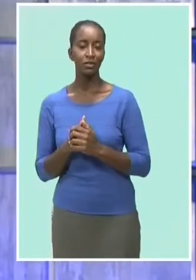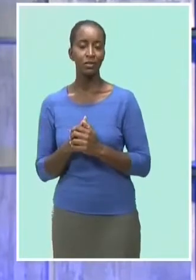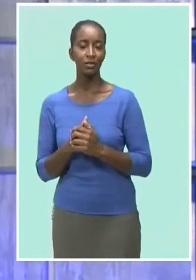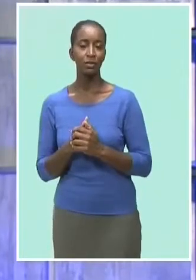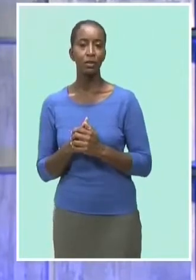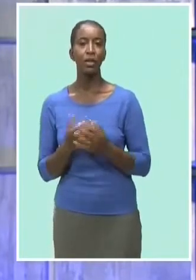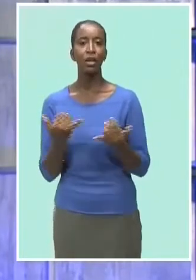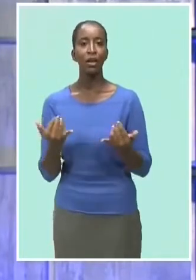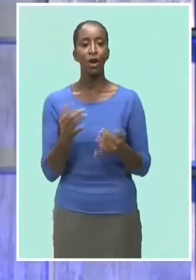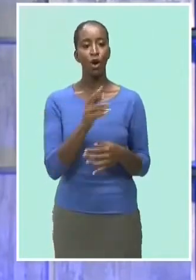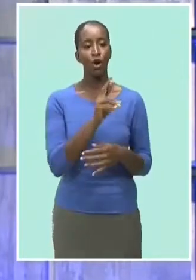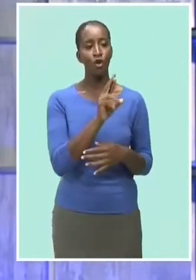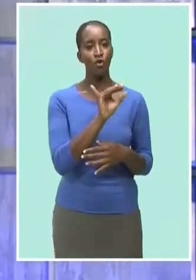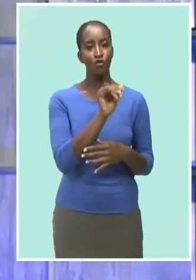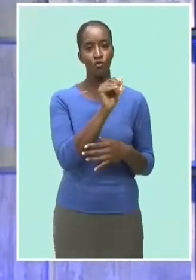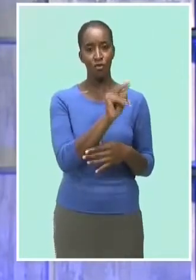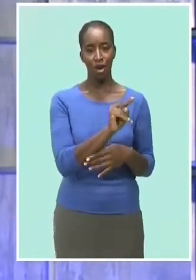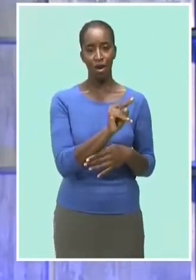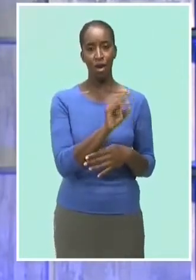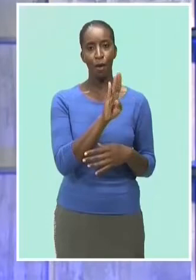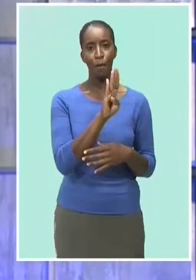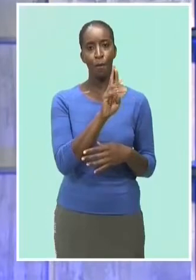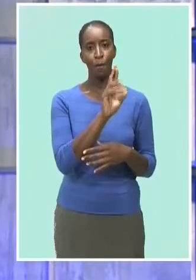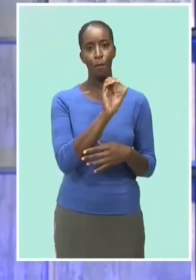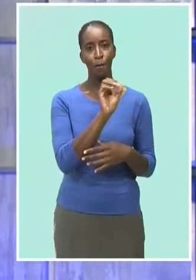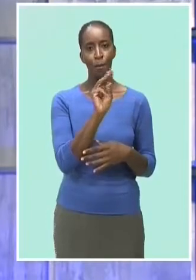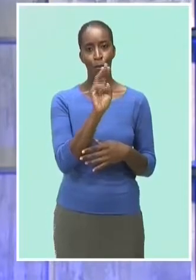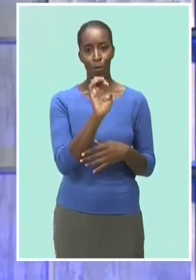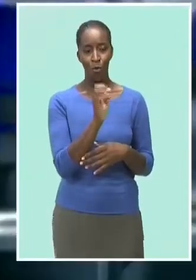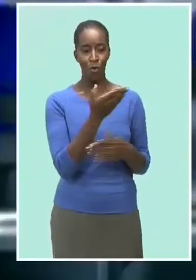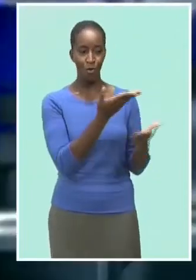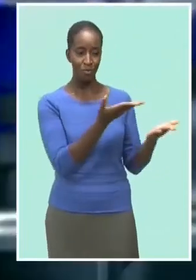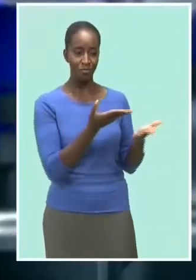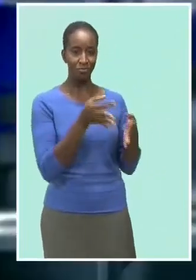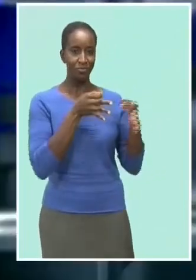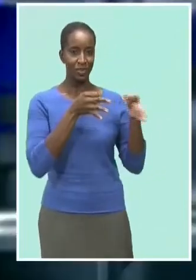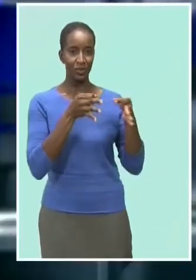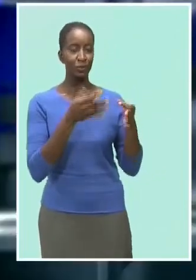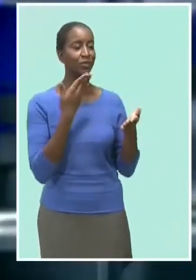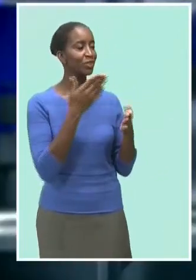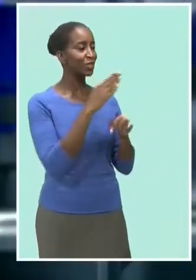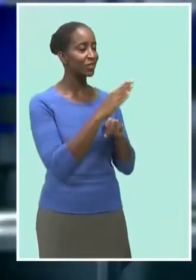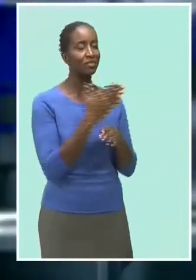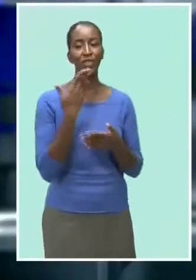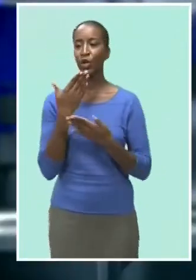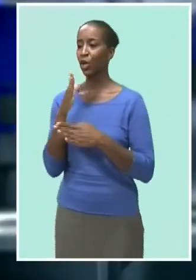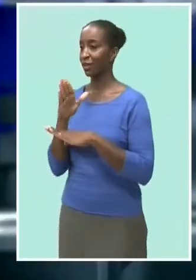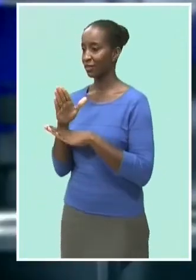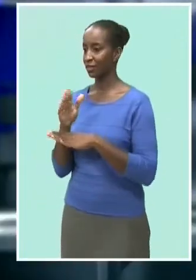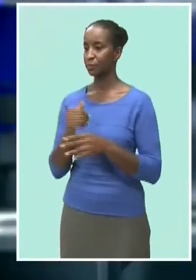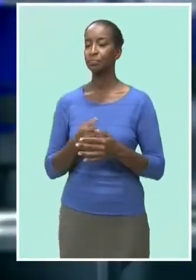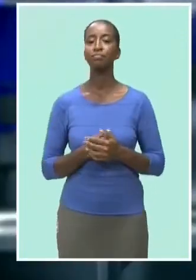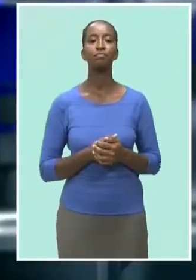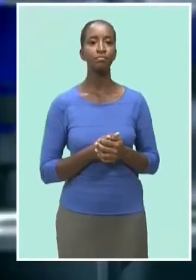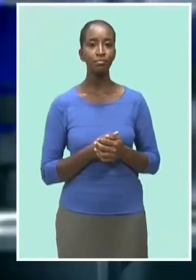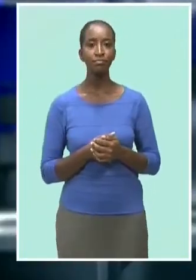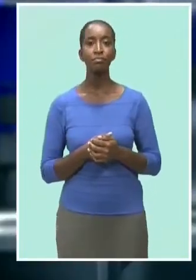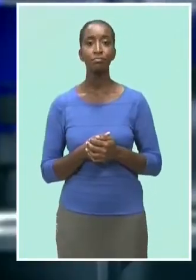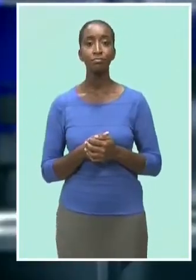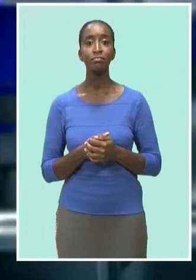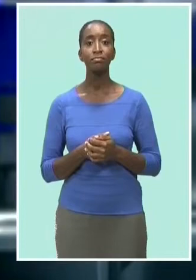Broom joins us now with all of the good details. Good evening to you, Ryan. Good evening, Lisa. Yes, just back from that very